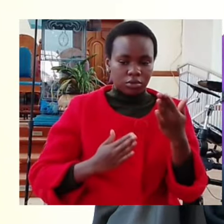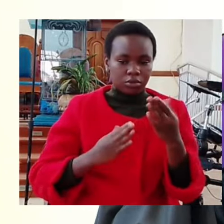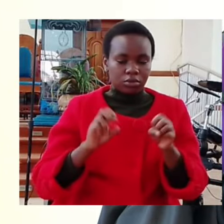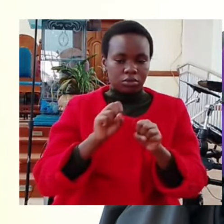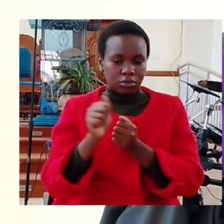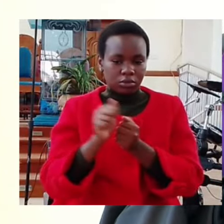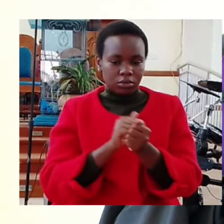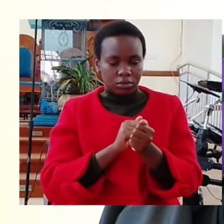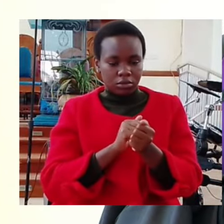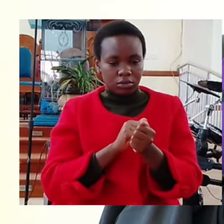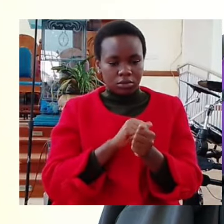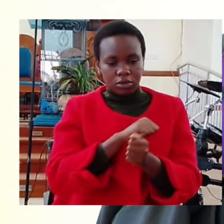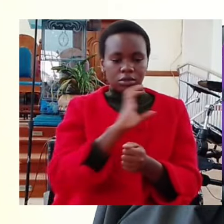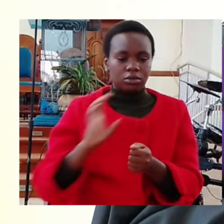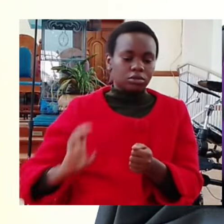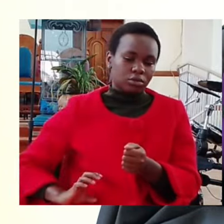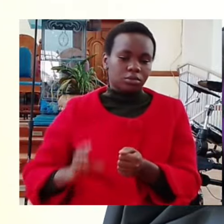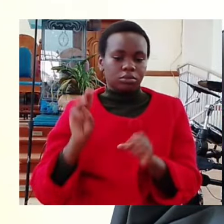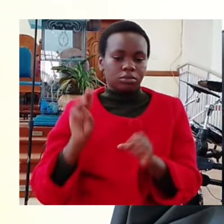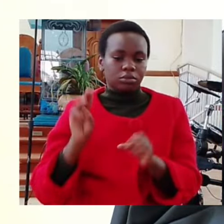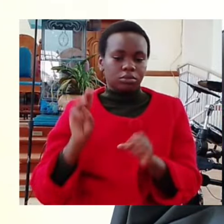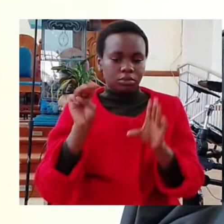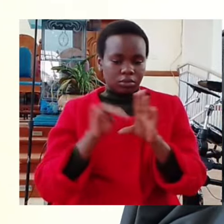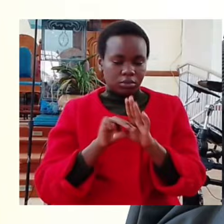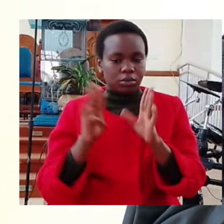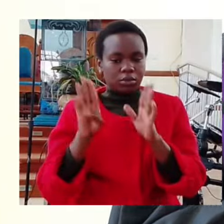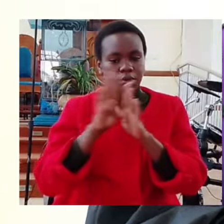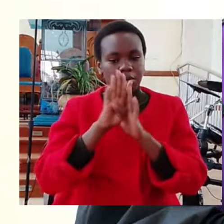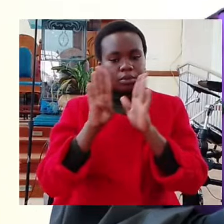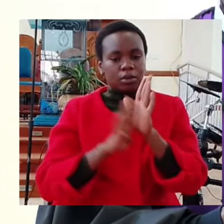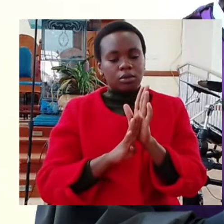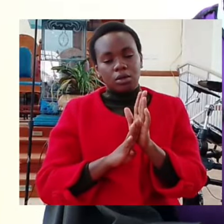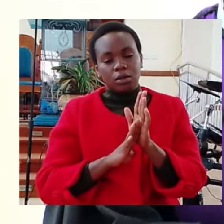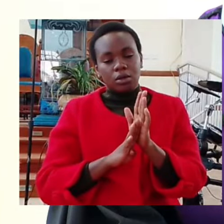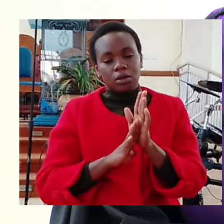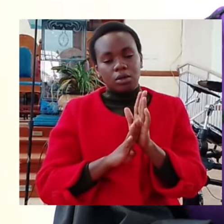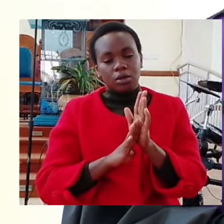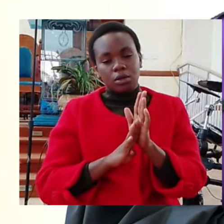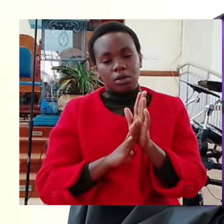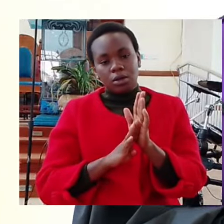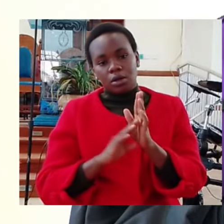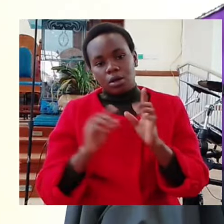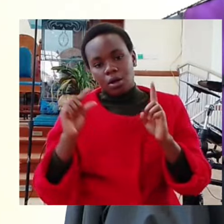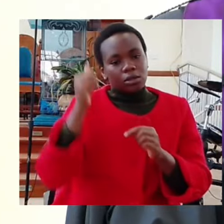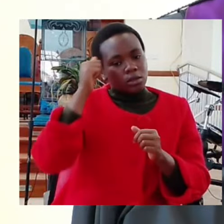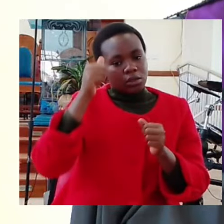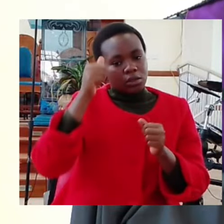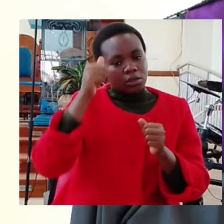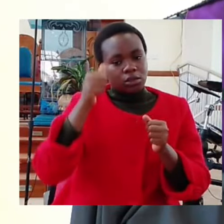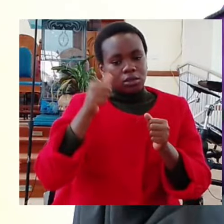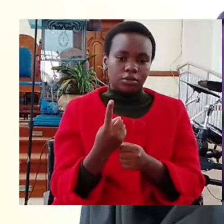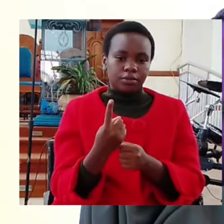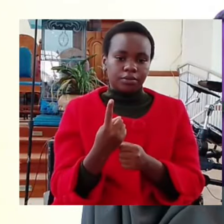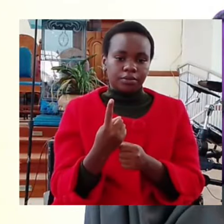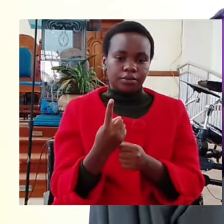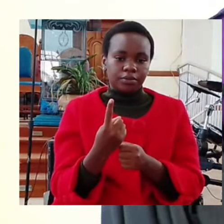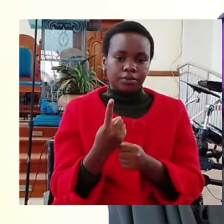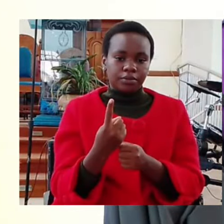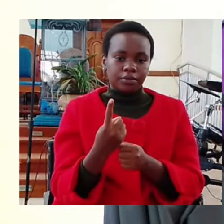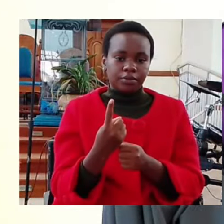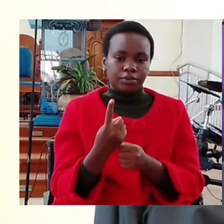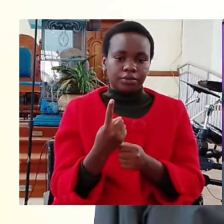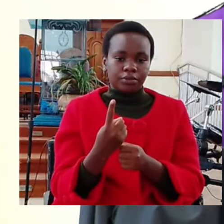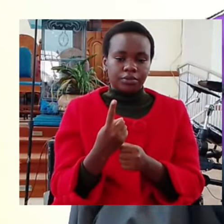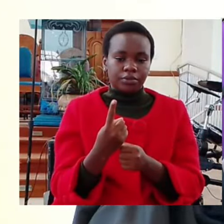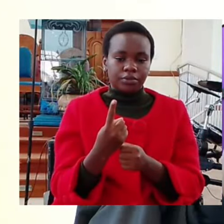other Christians. But the Bible, the word of God is reminding us, kigokia gai tureda tugitumire getiga